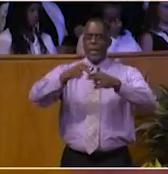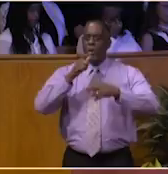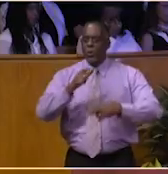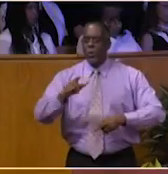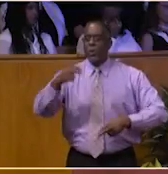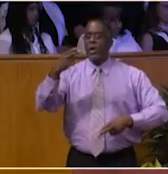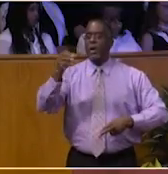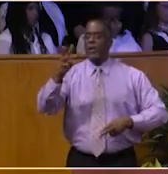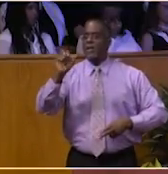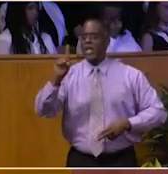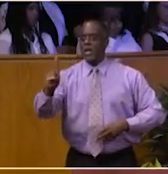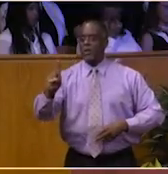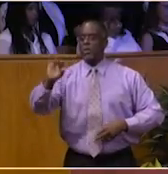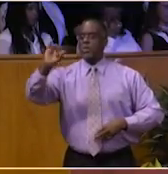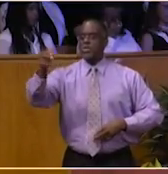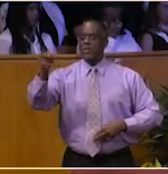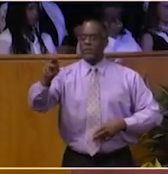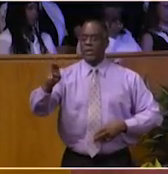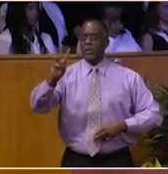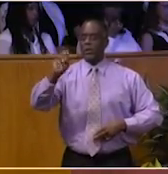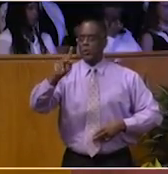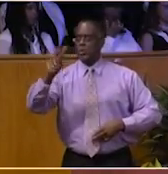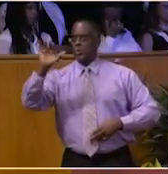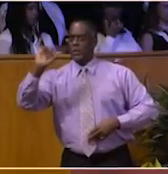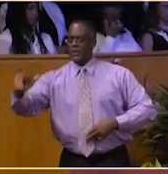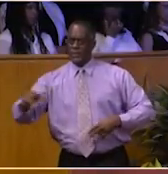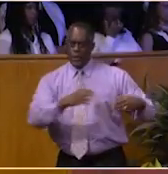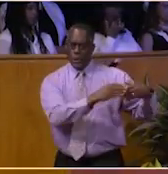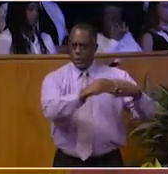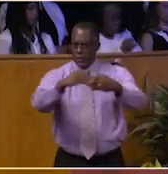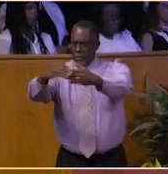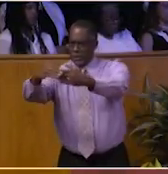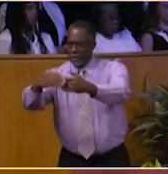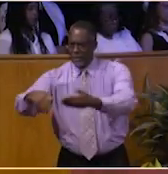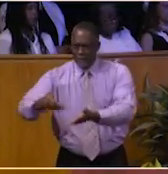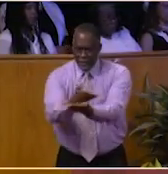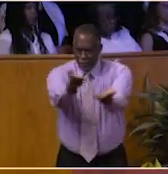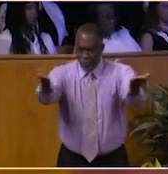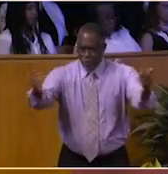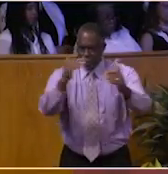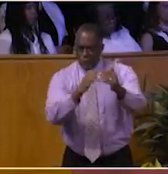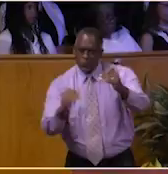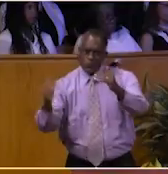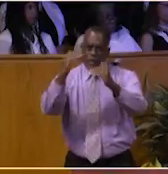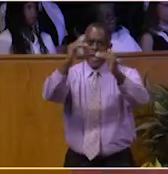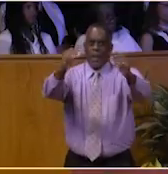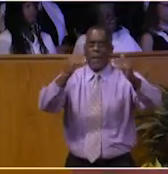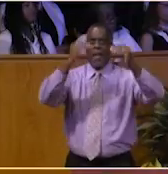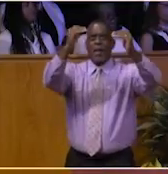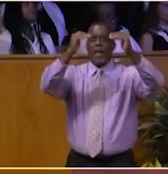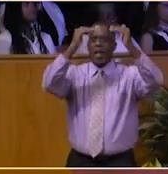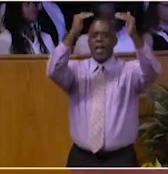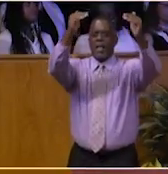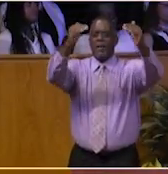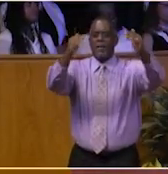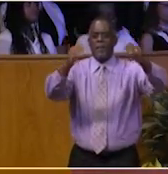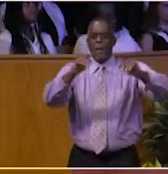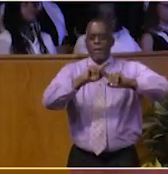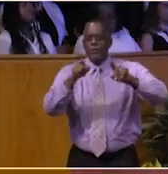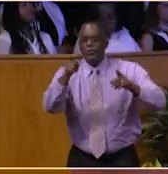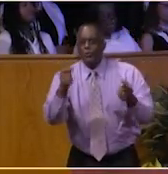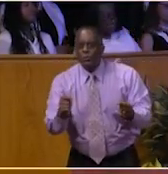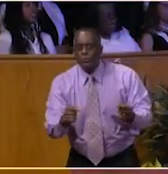Wesley to lead you higher and higher. All I ask you to do is put your faith